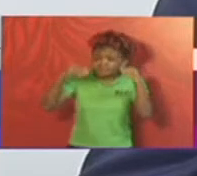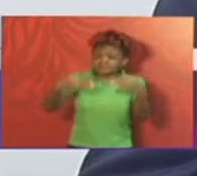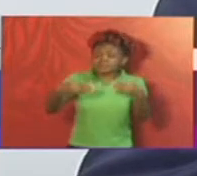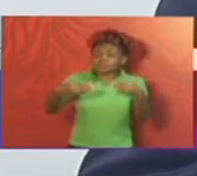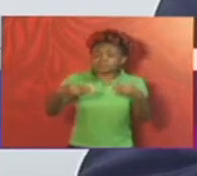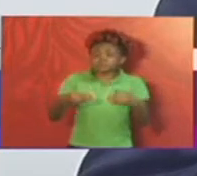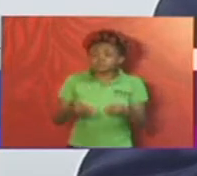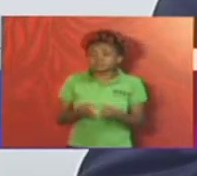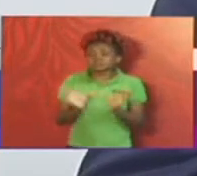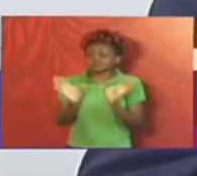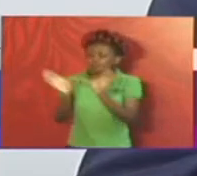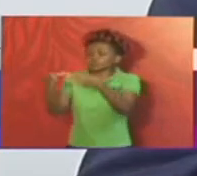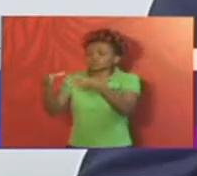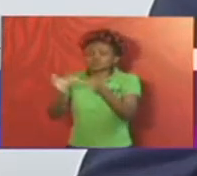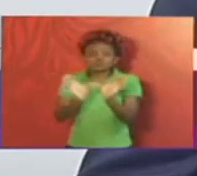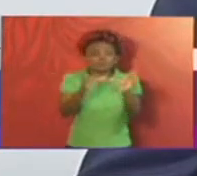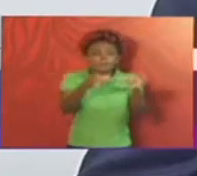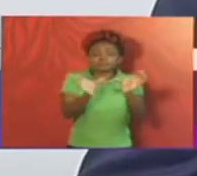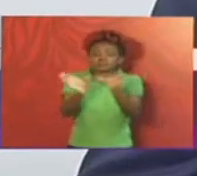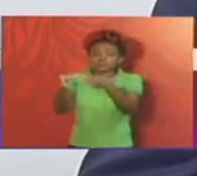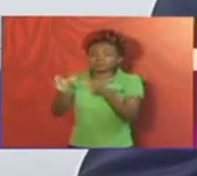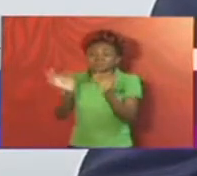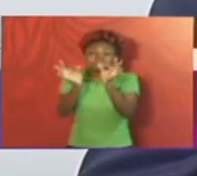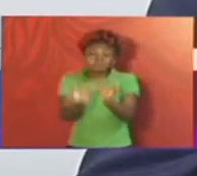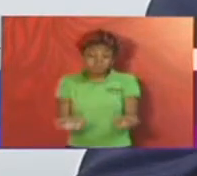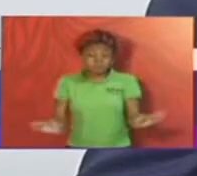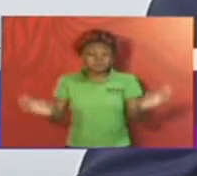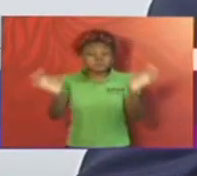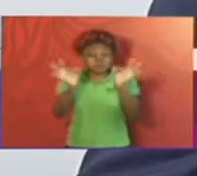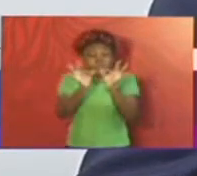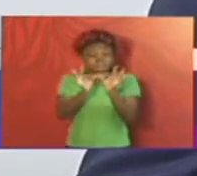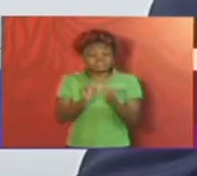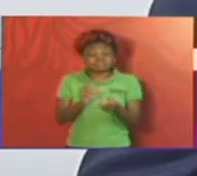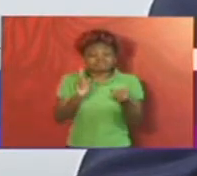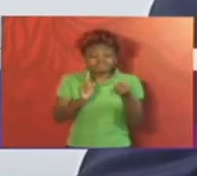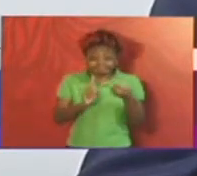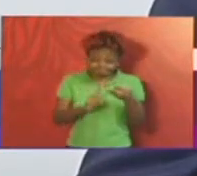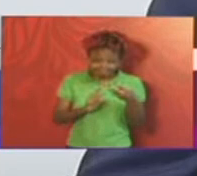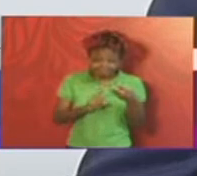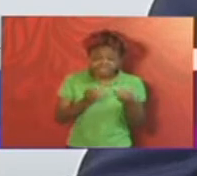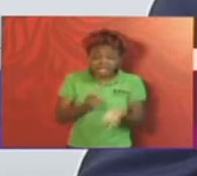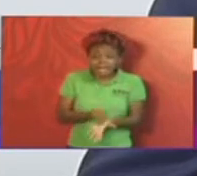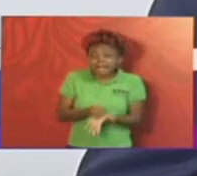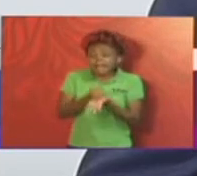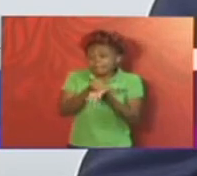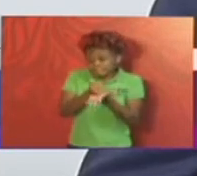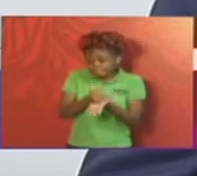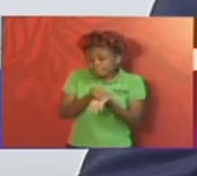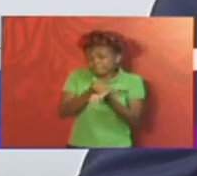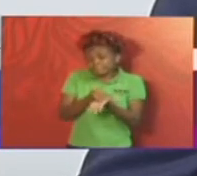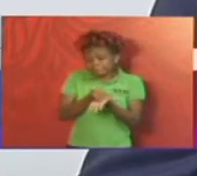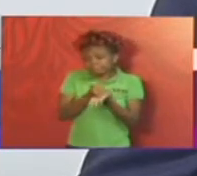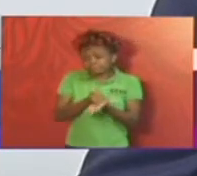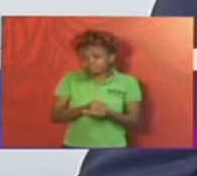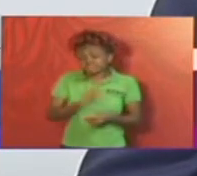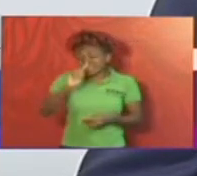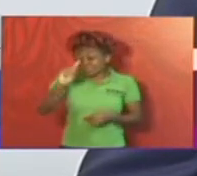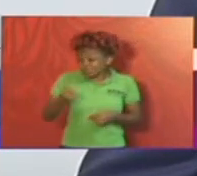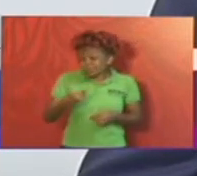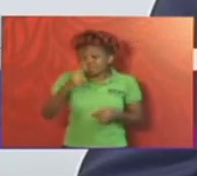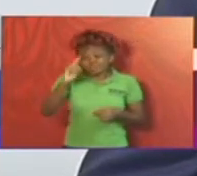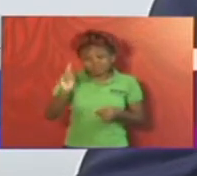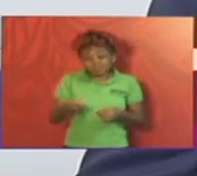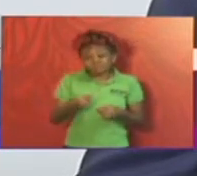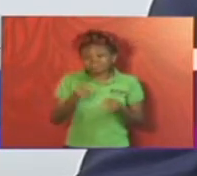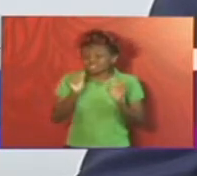to open that are very productive, that engage thousands and thousands of persons in